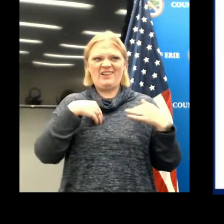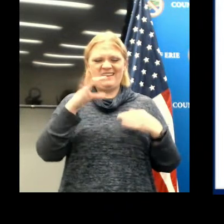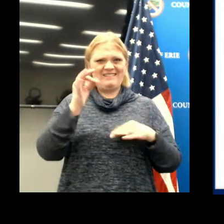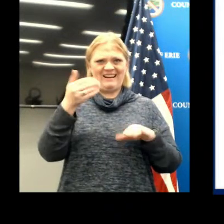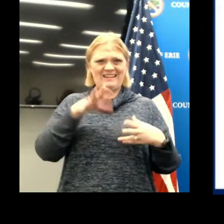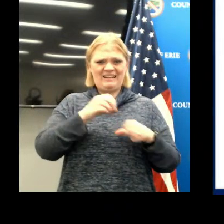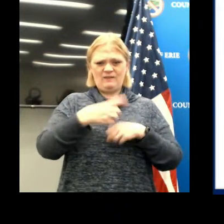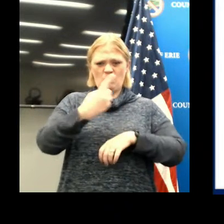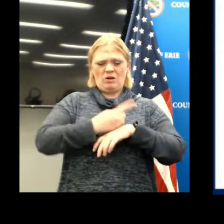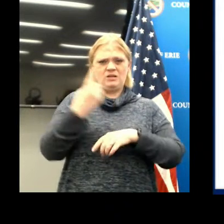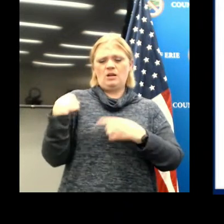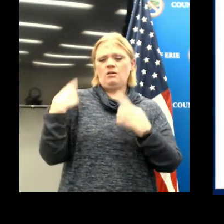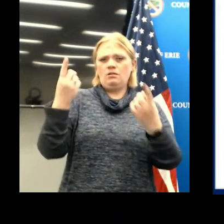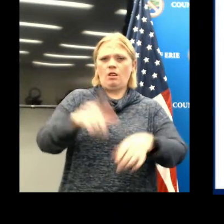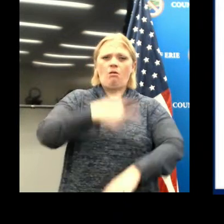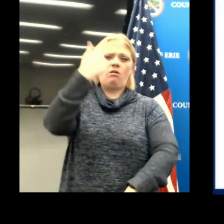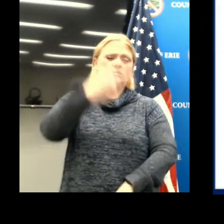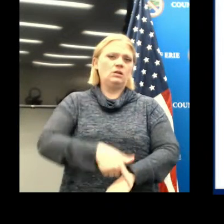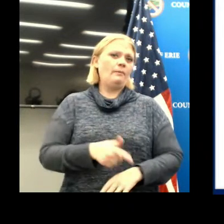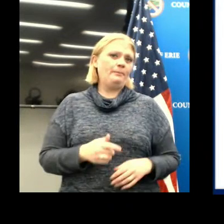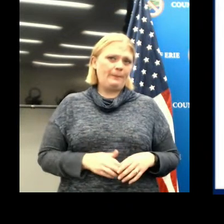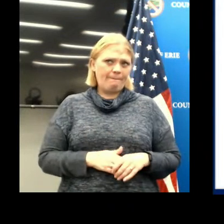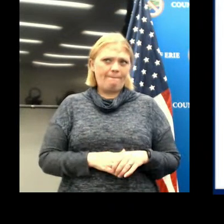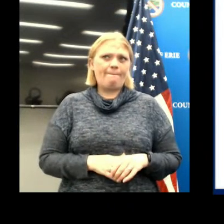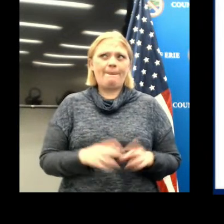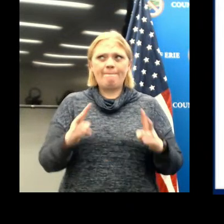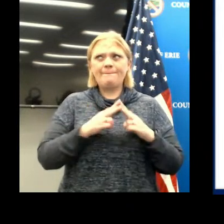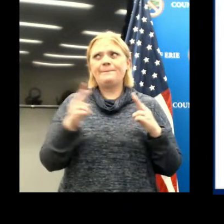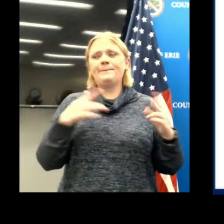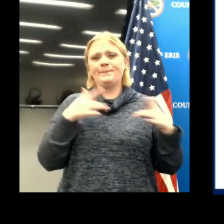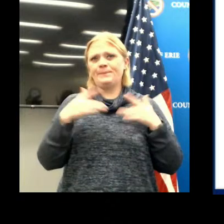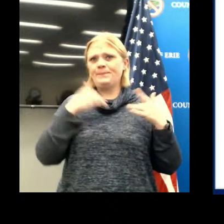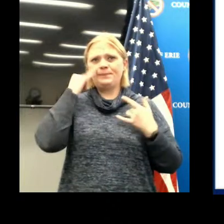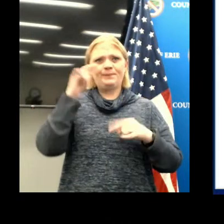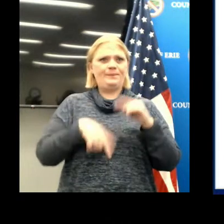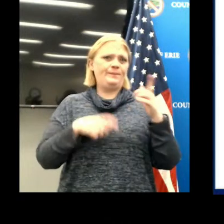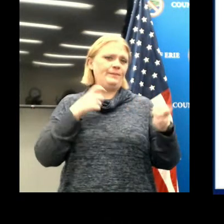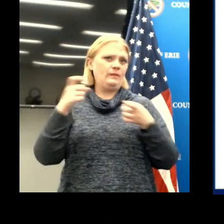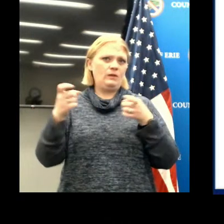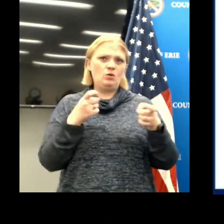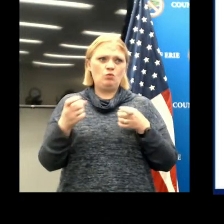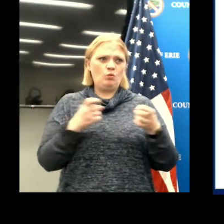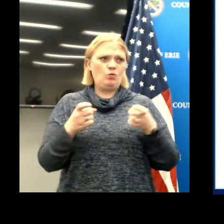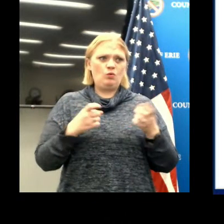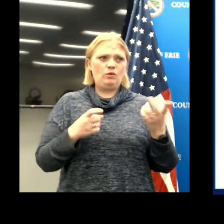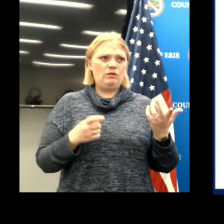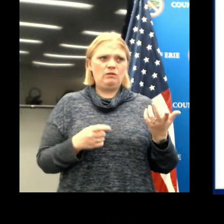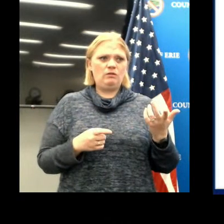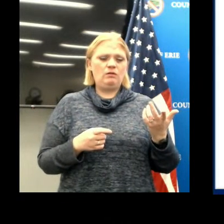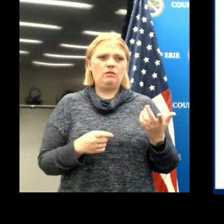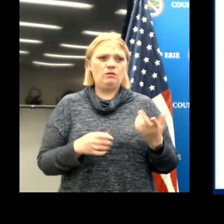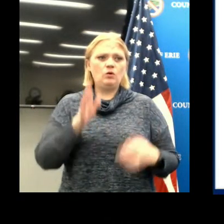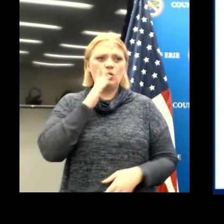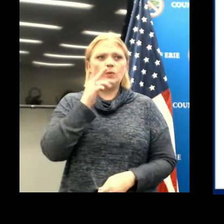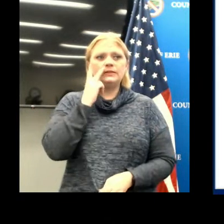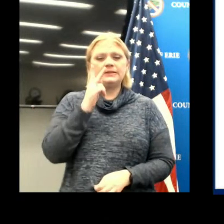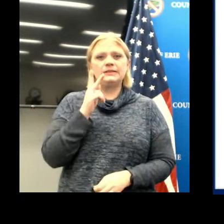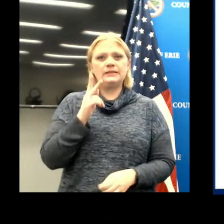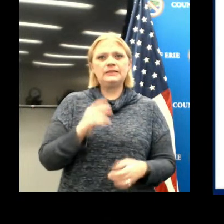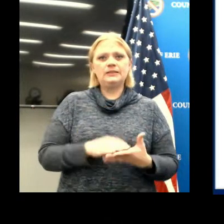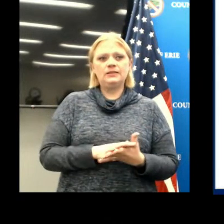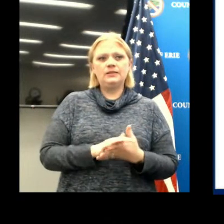in one day in a long, long time. And I'm very concerned that if we can't control the tide of this, we will see a